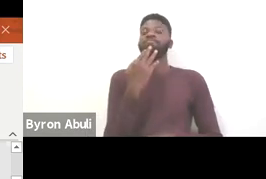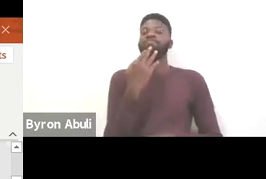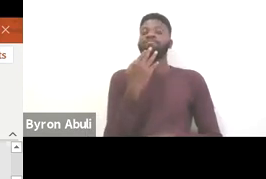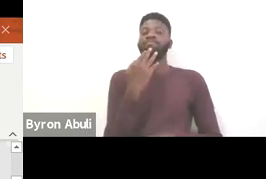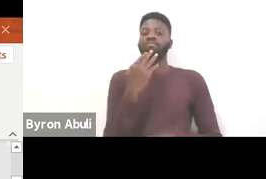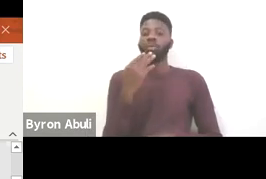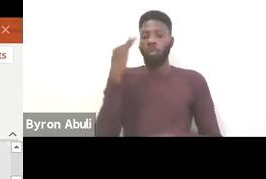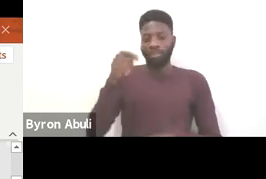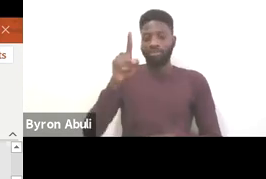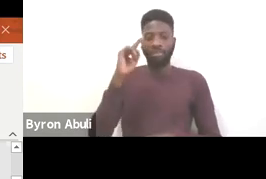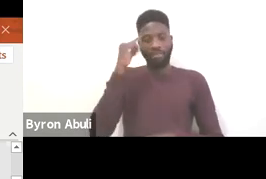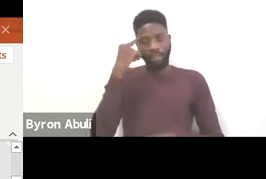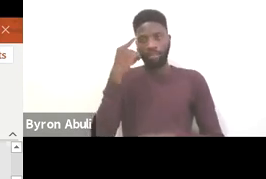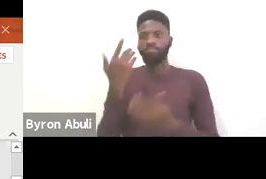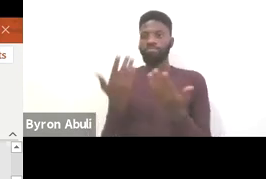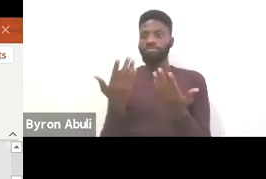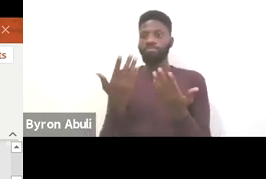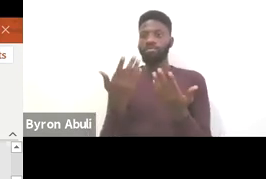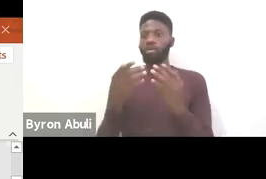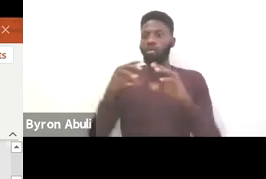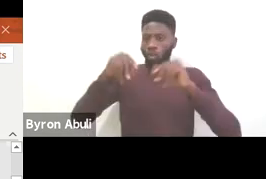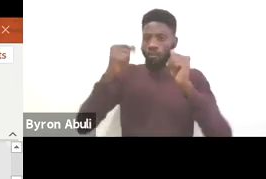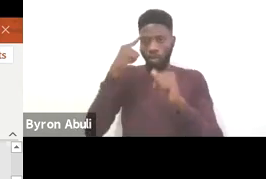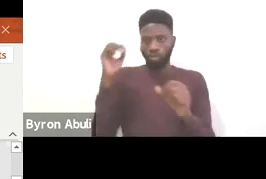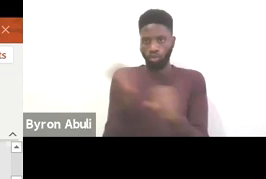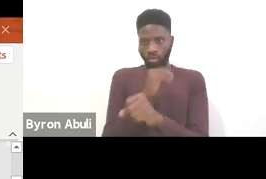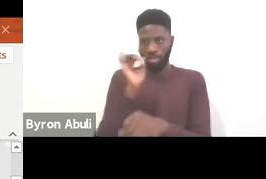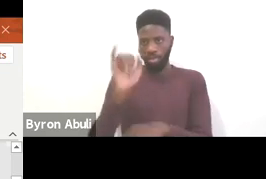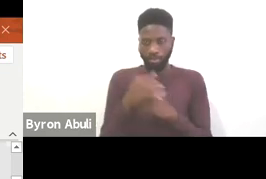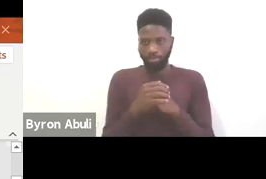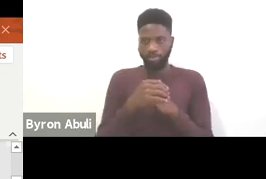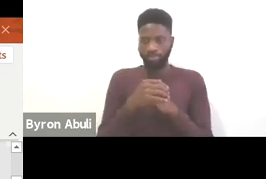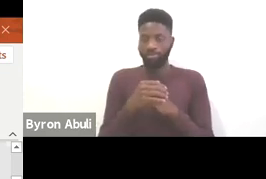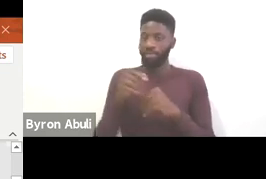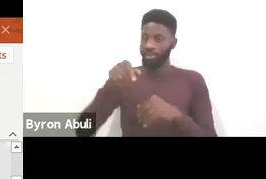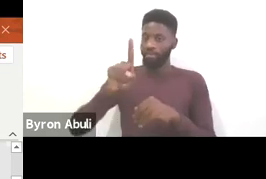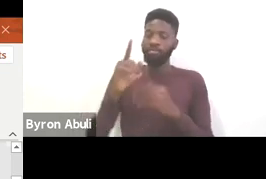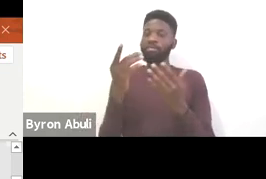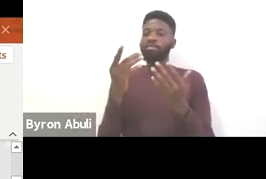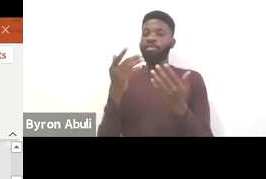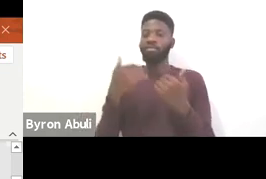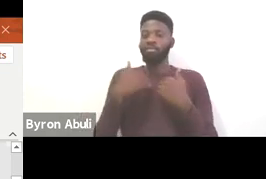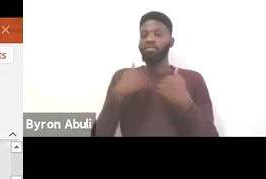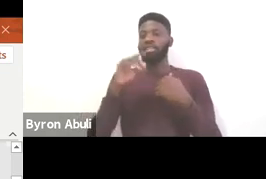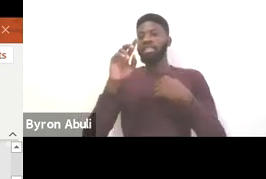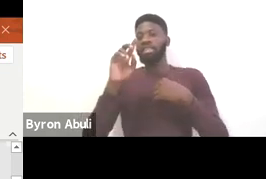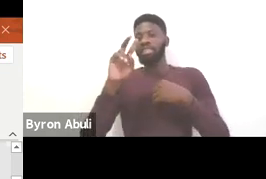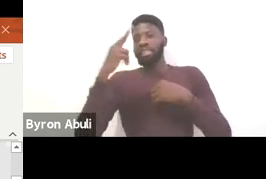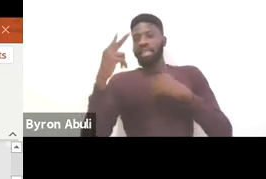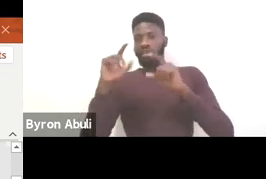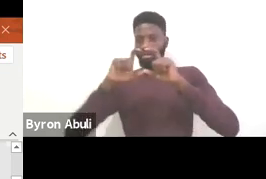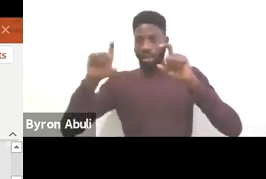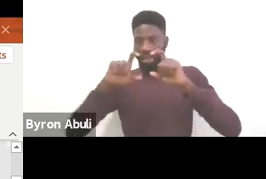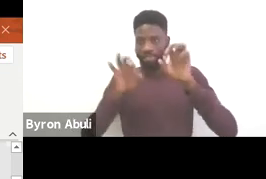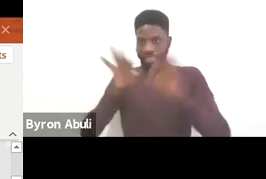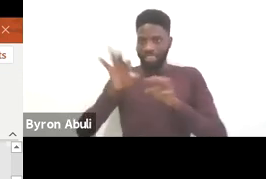why do you think you're relevant or you're qualified for this job? Jichoche in the second paragraph, tell them why you are best fit for this